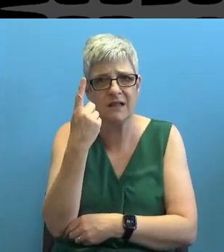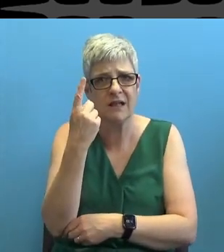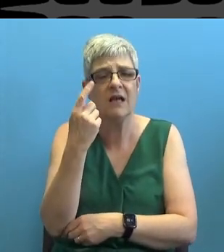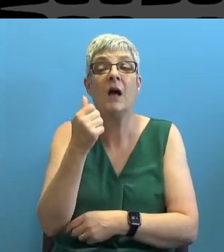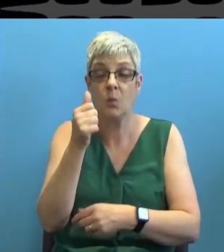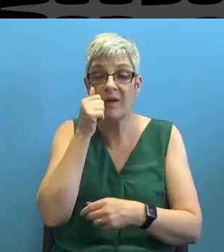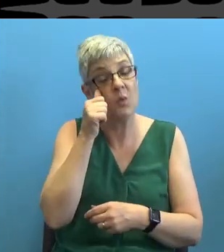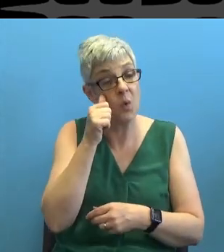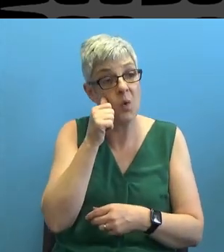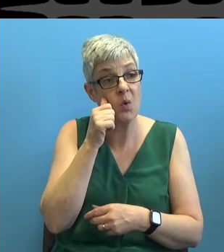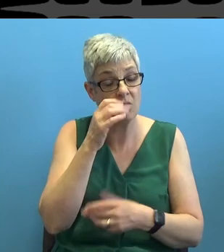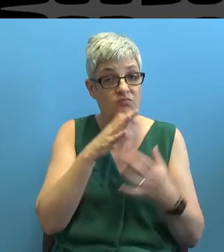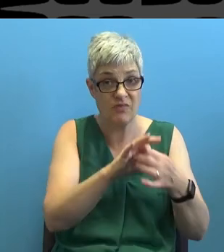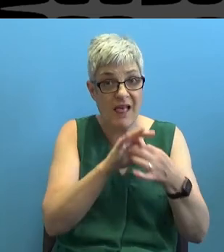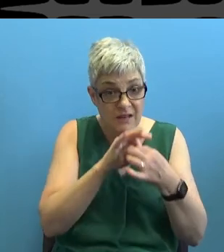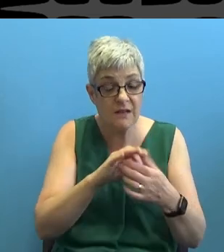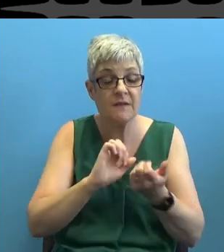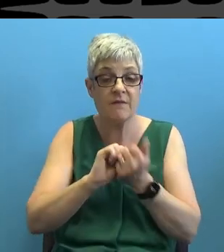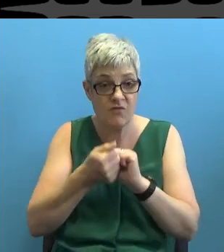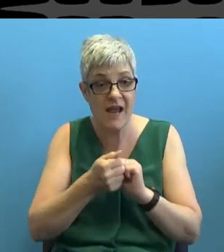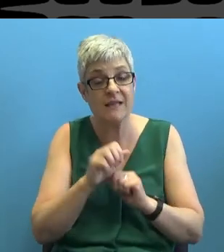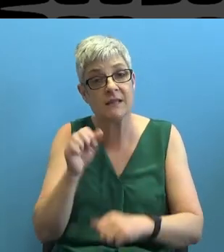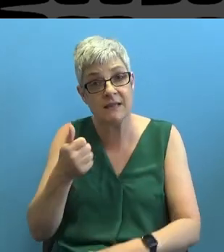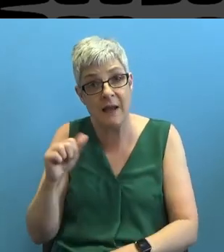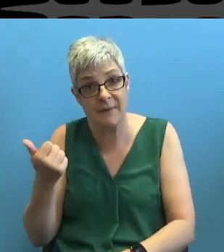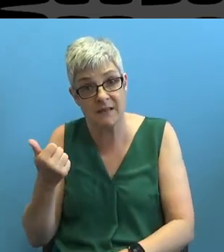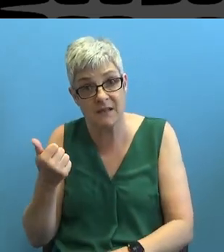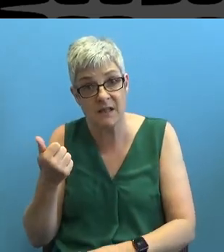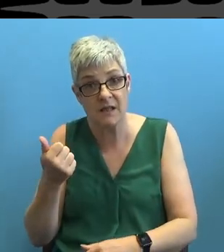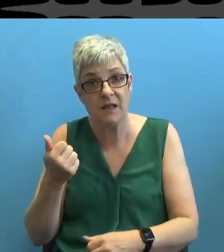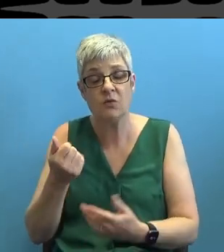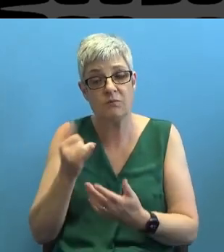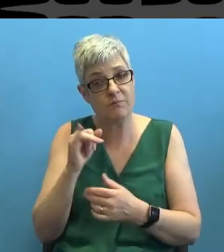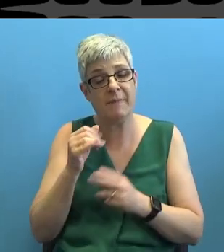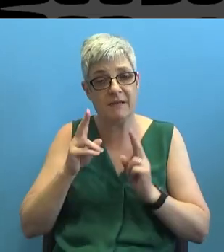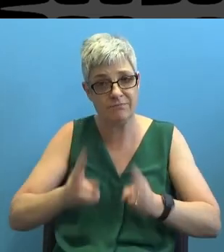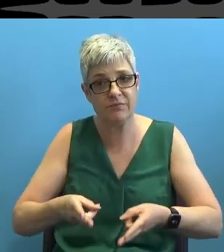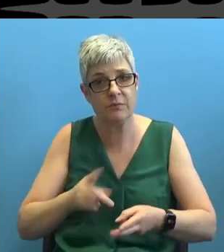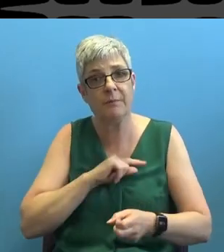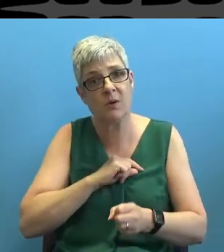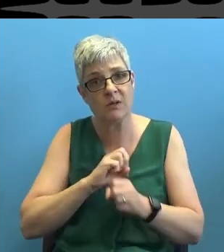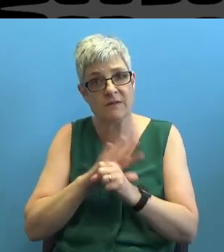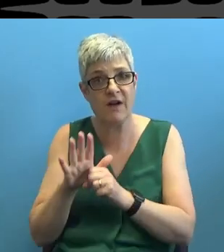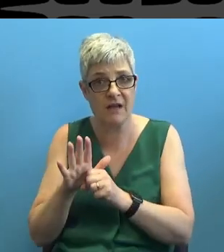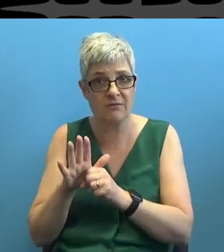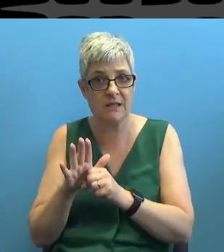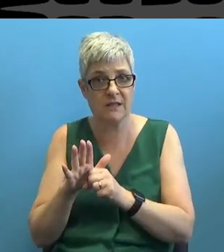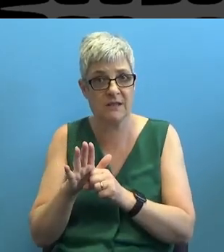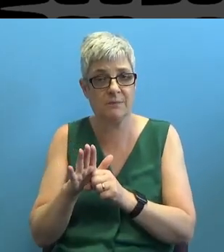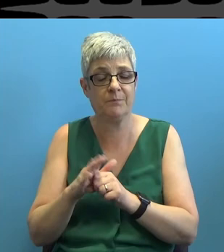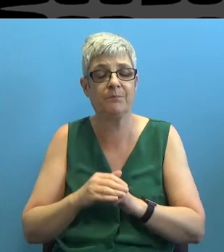will directly know of relatives, friends and neighbours who have sadly lost their lives to this virus.